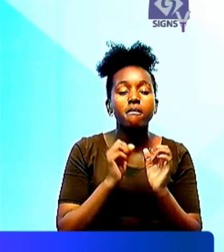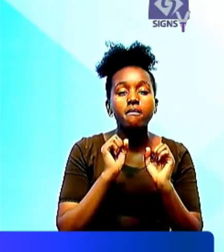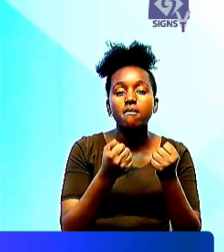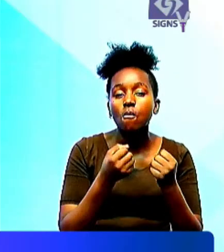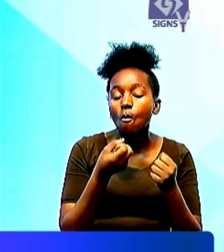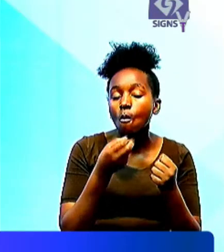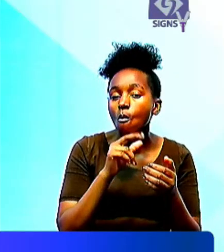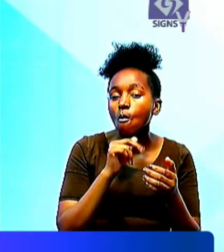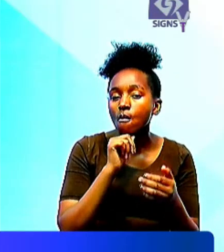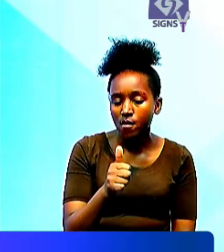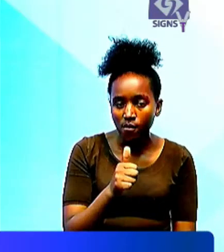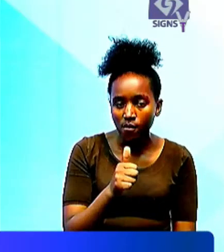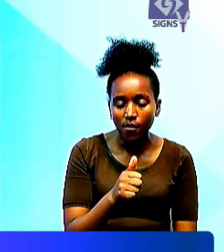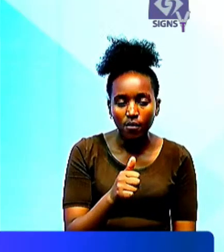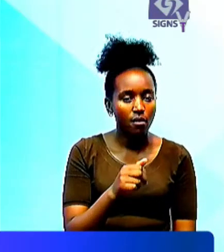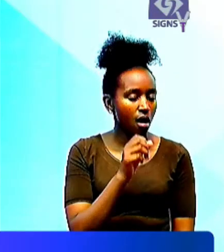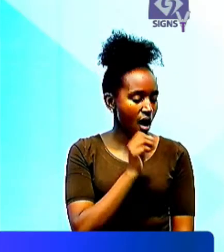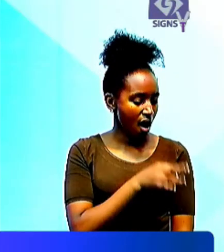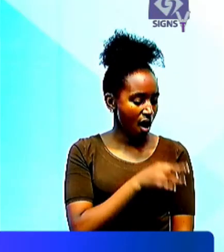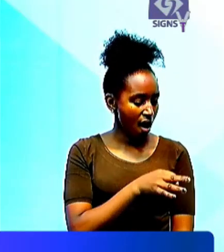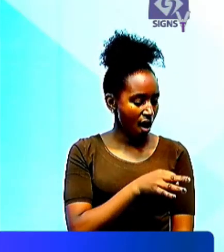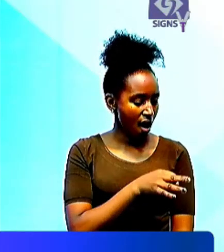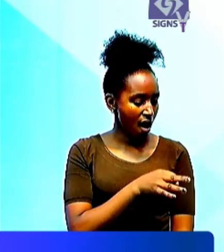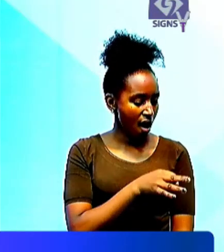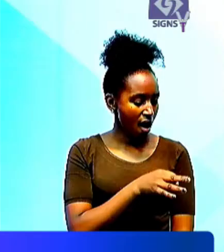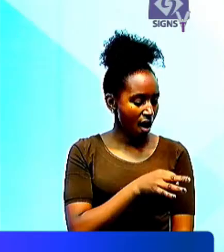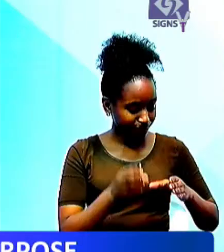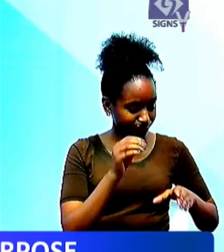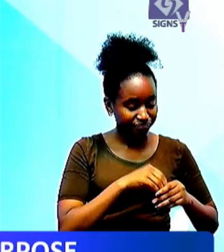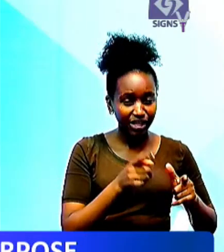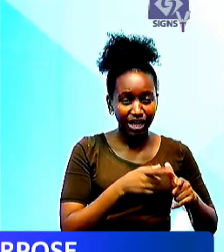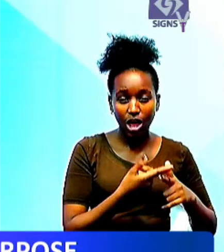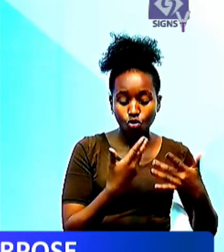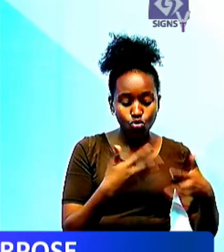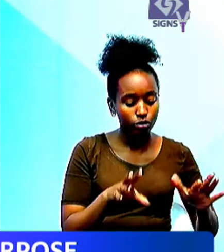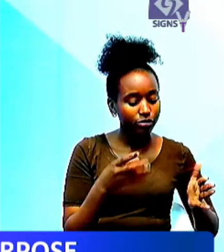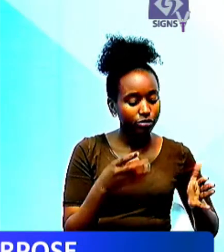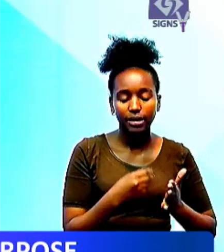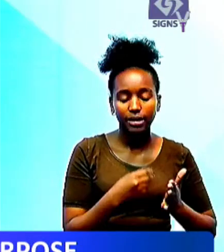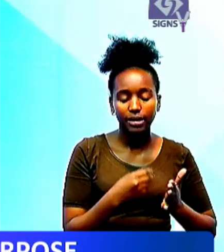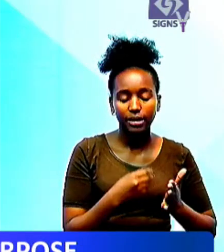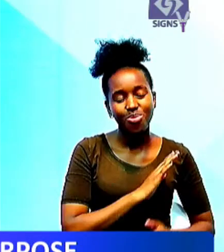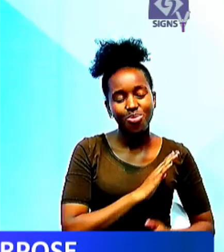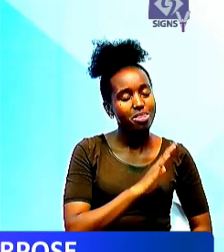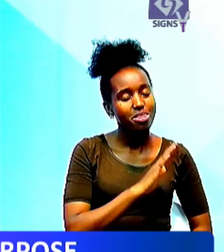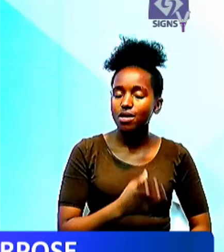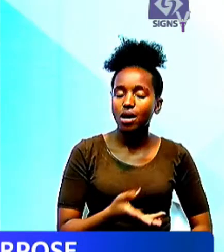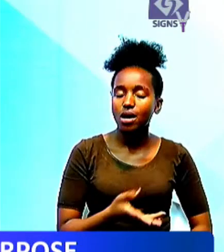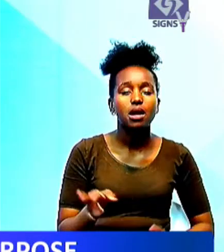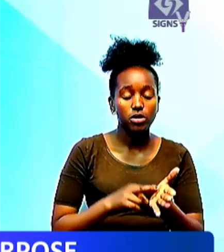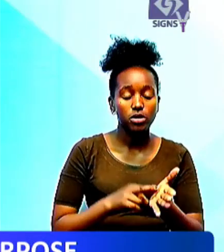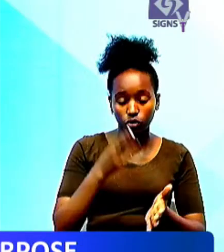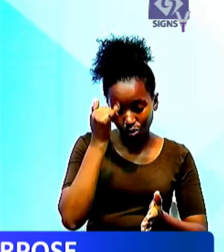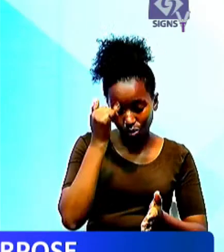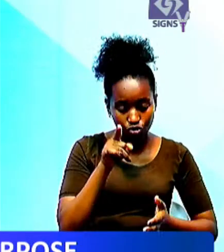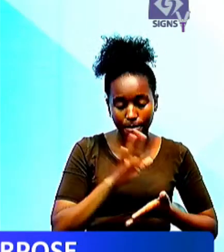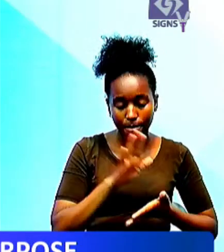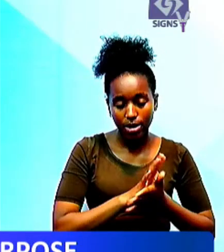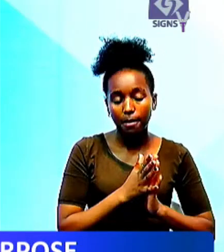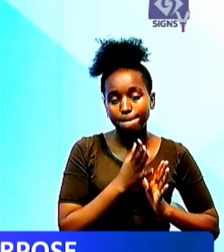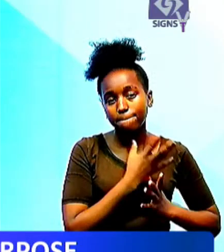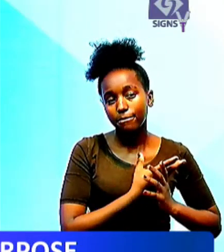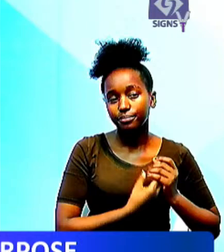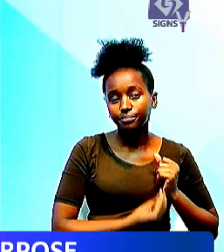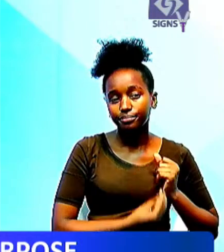to invest, you get discouraged and you never invest again. That's why people say, I'll not try investment. And the other thing is, check, is